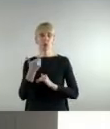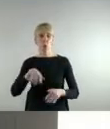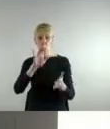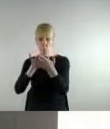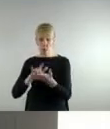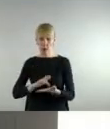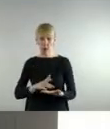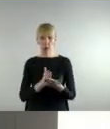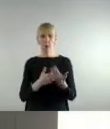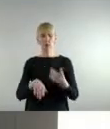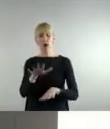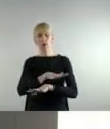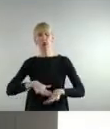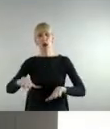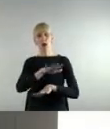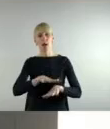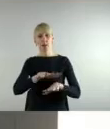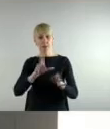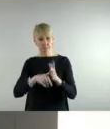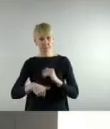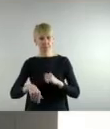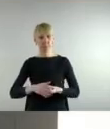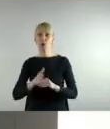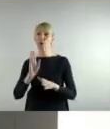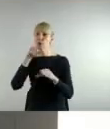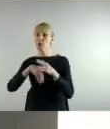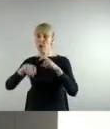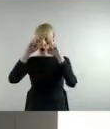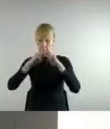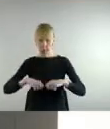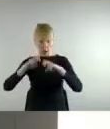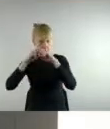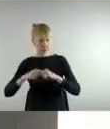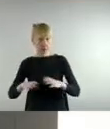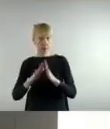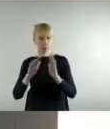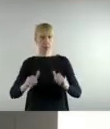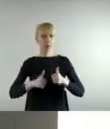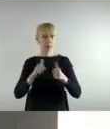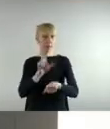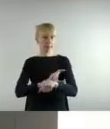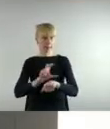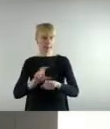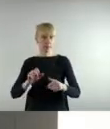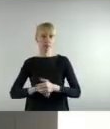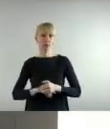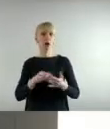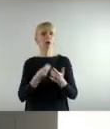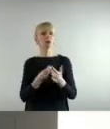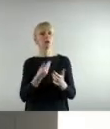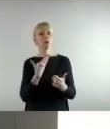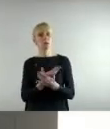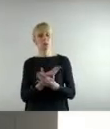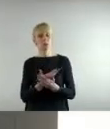embankments, protection embankments within the area of our agglomeration, as well as their analysis, the analysis of their technical